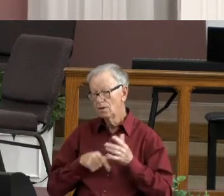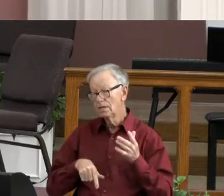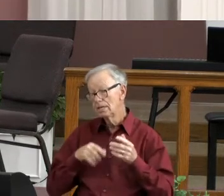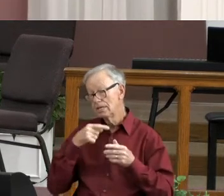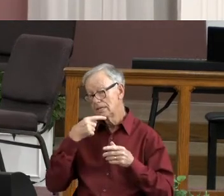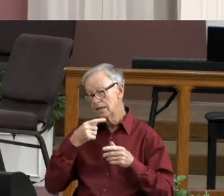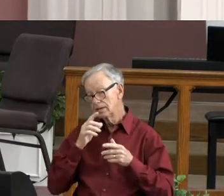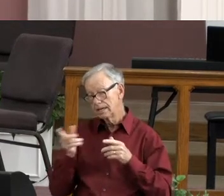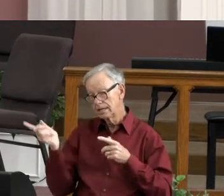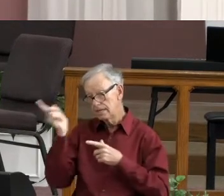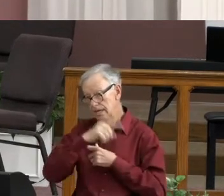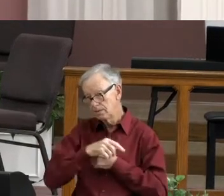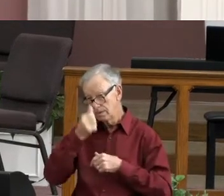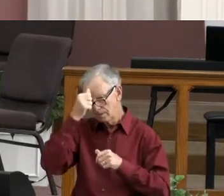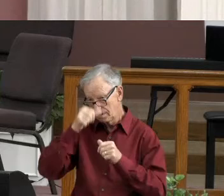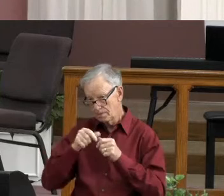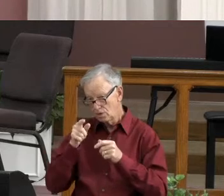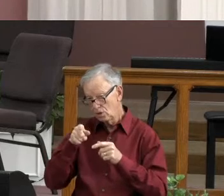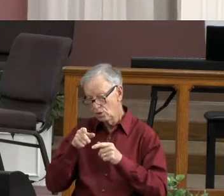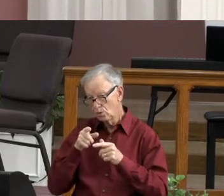remember you, when you are gone?